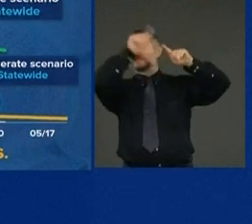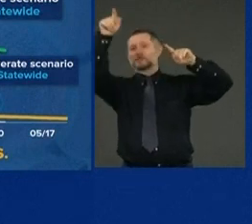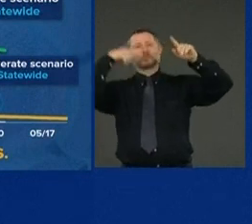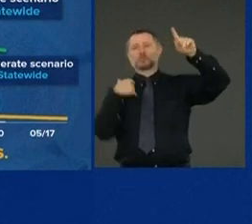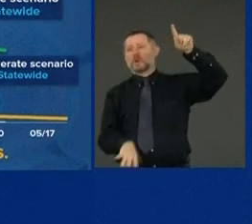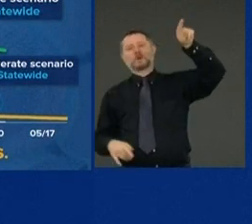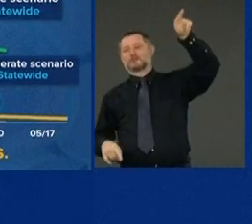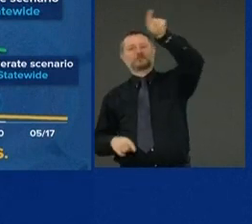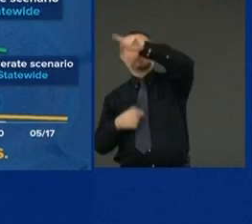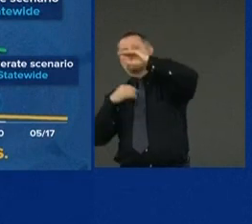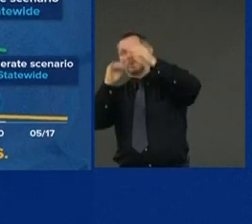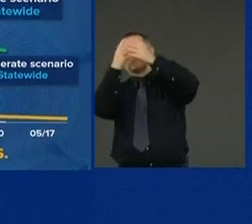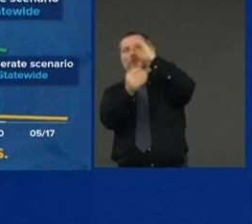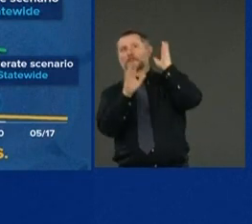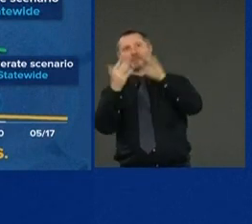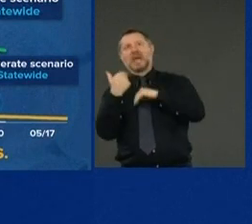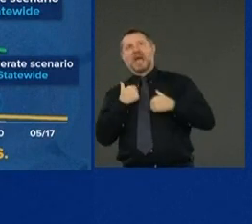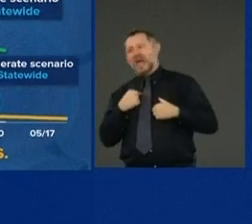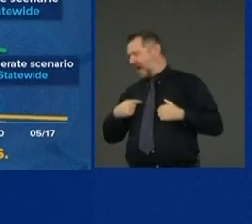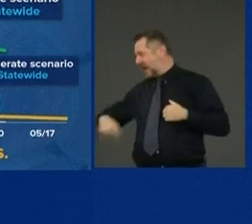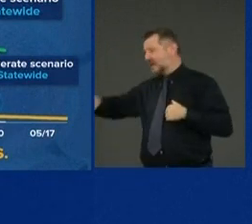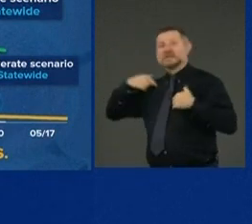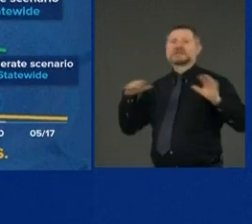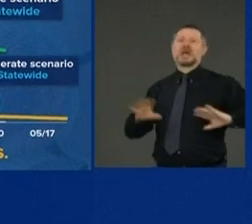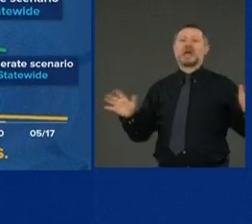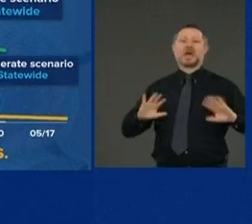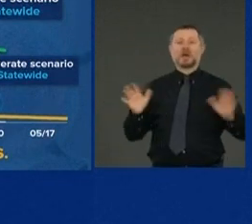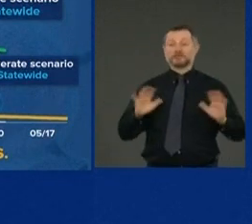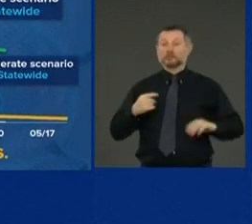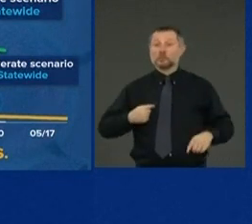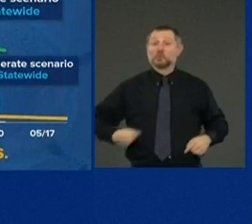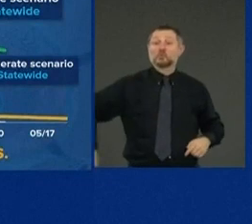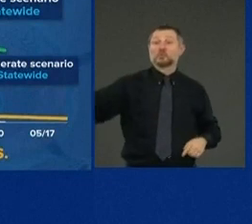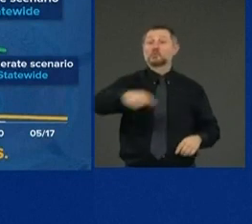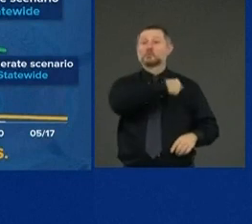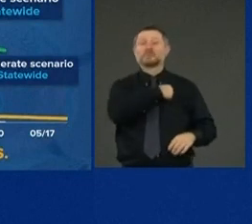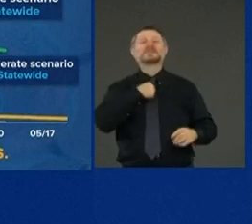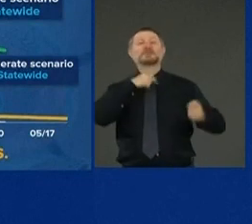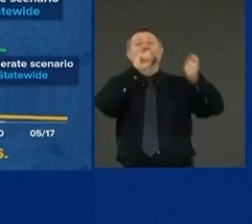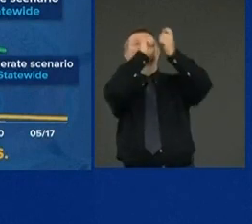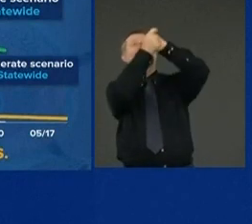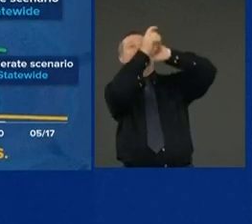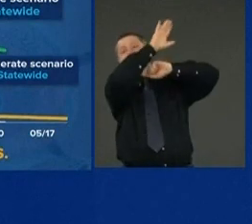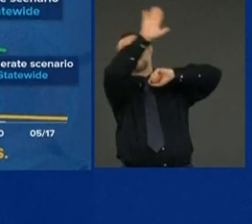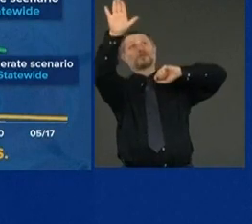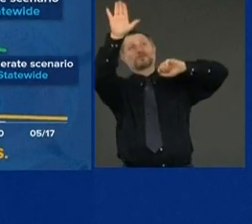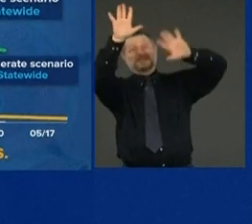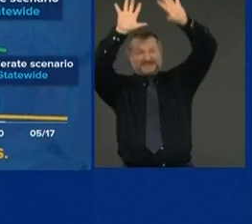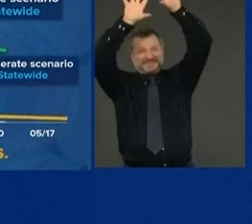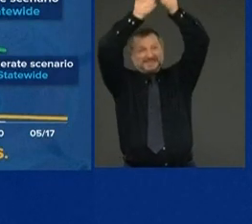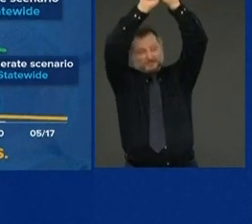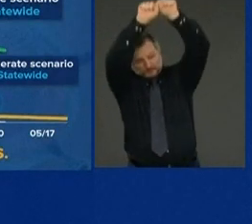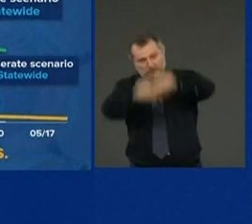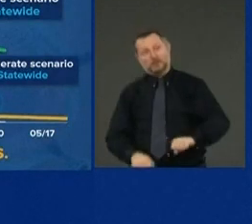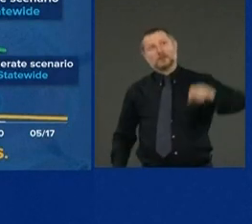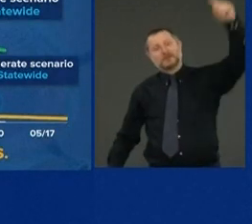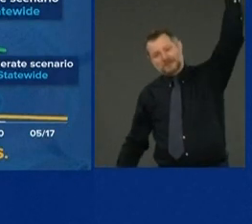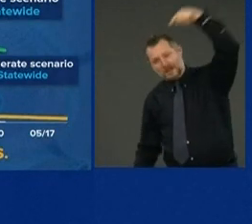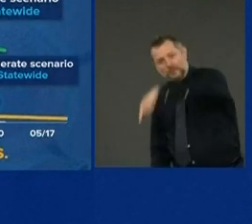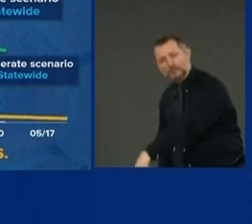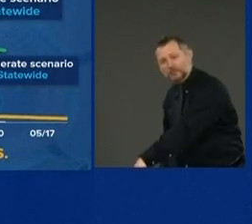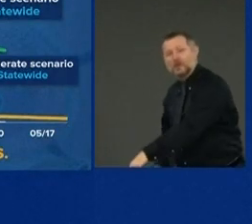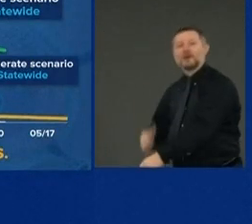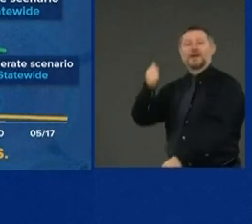die. We changed it to 18,000, a